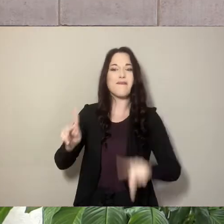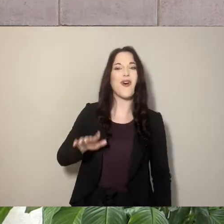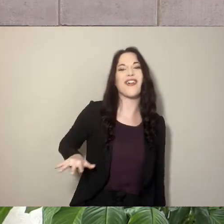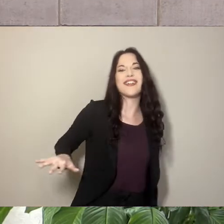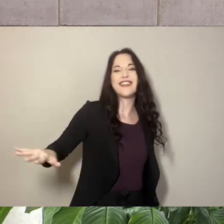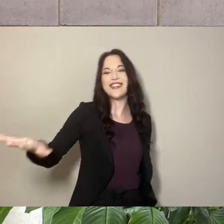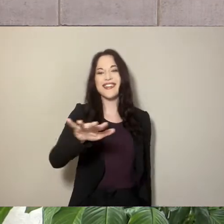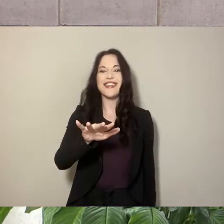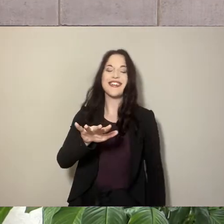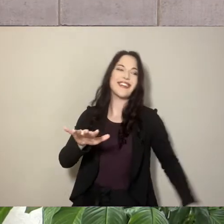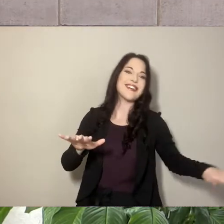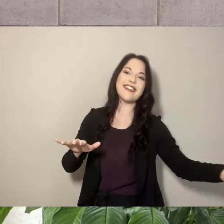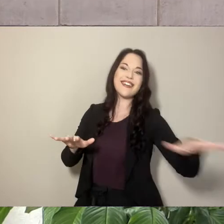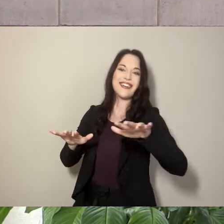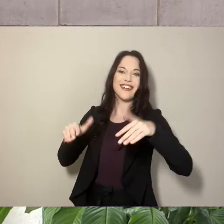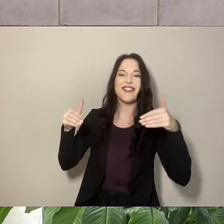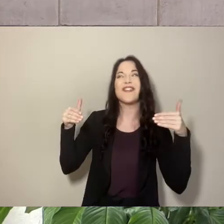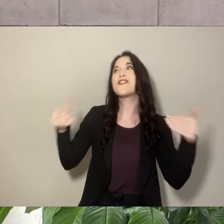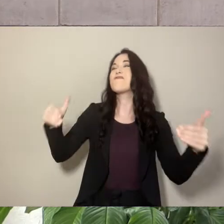let all the people praise God now.